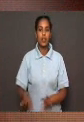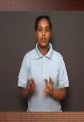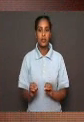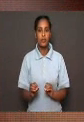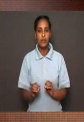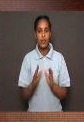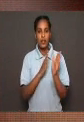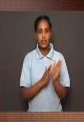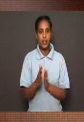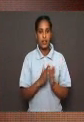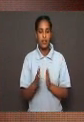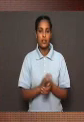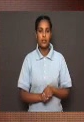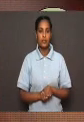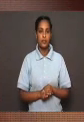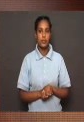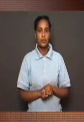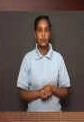Students, let's get ready.